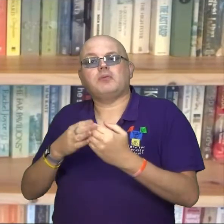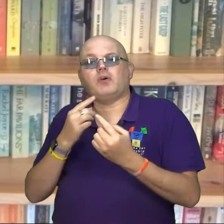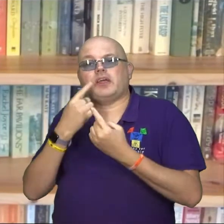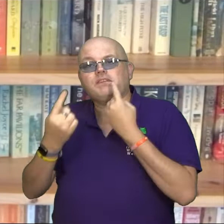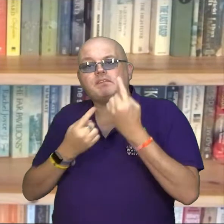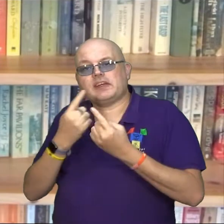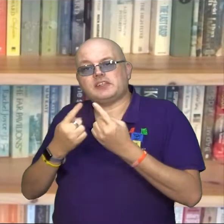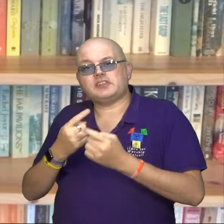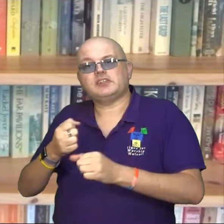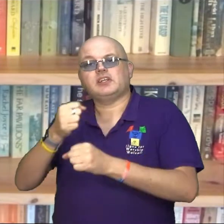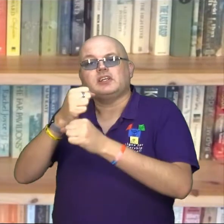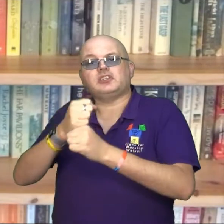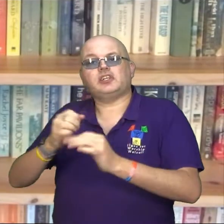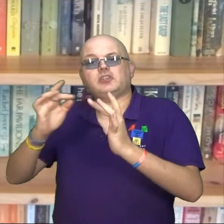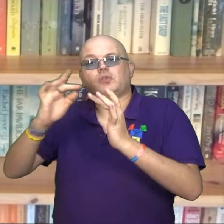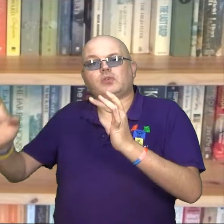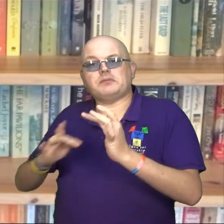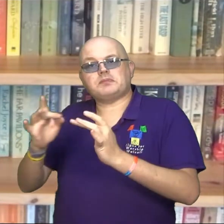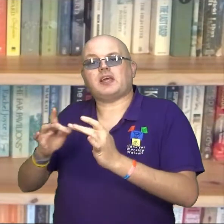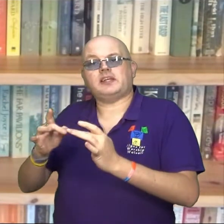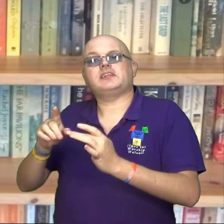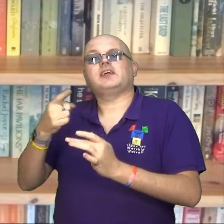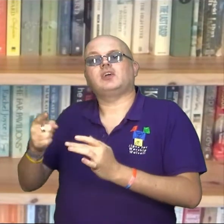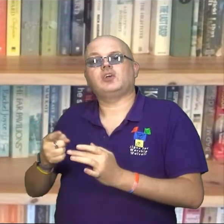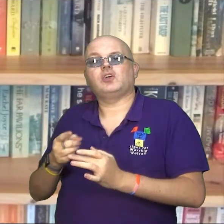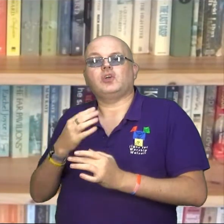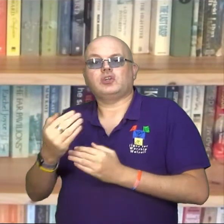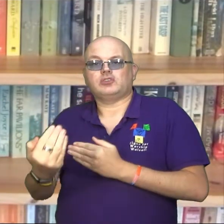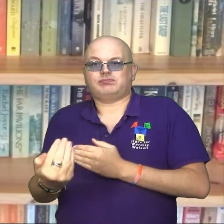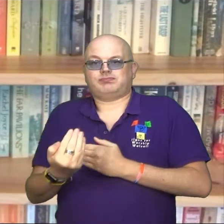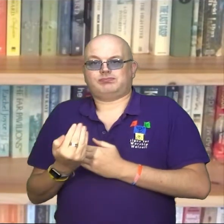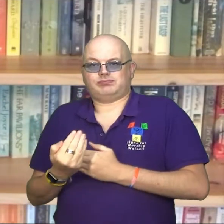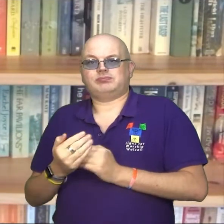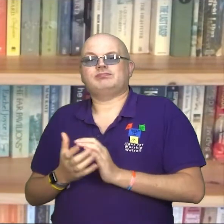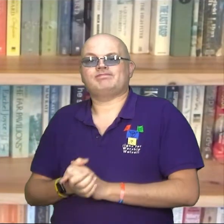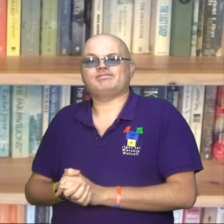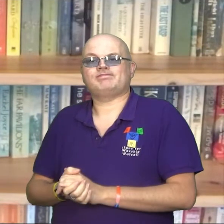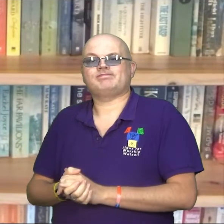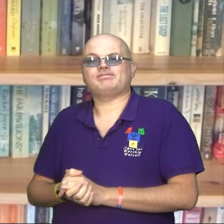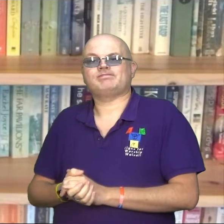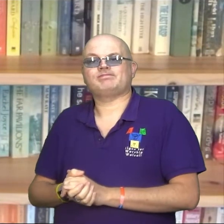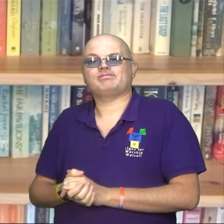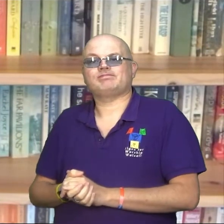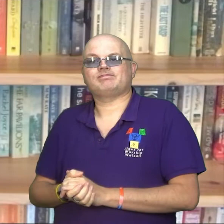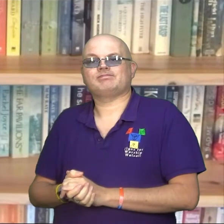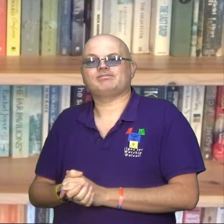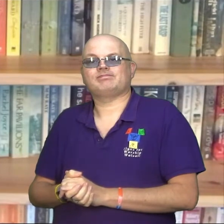advertised on our church website and through social media as we get closer to the Christmas season.